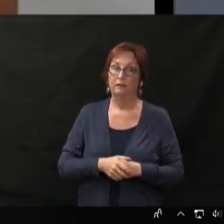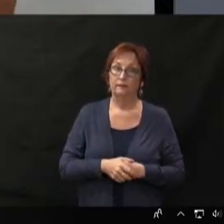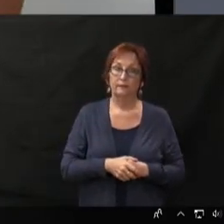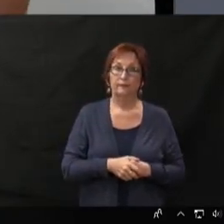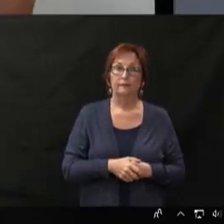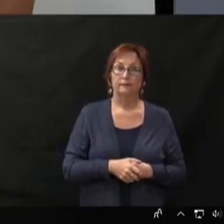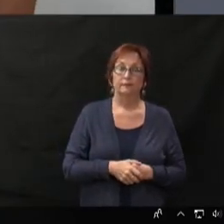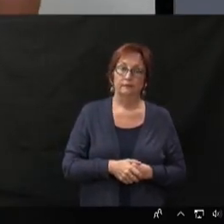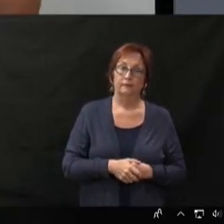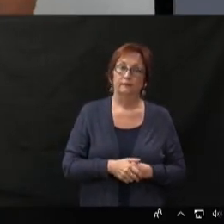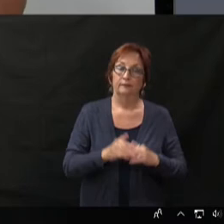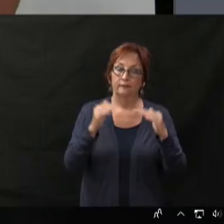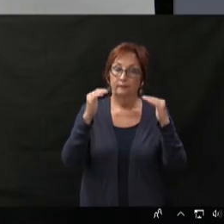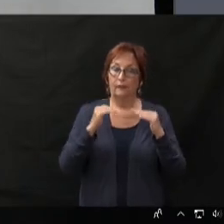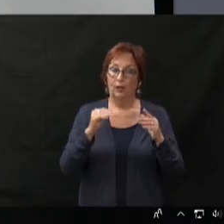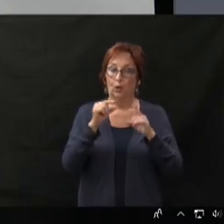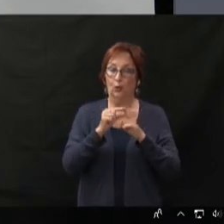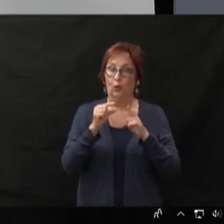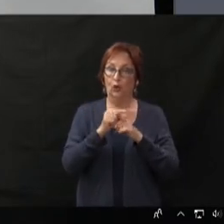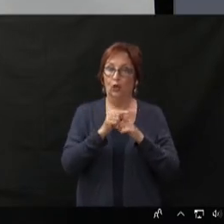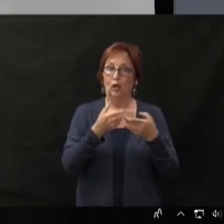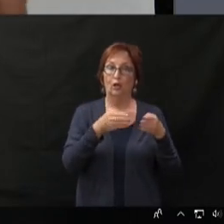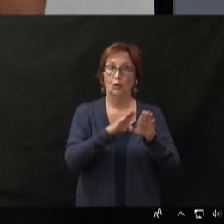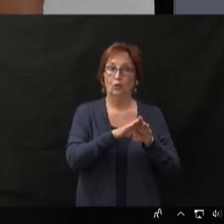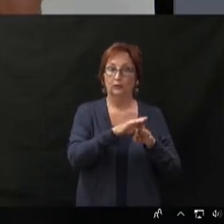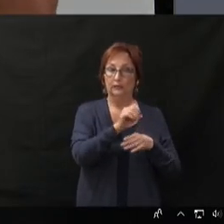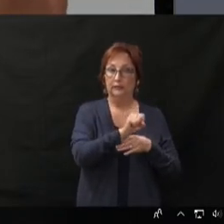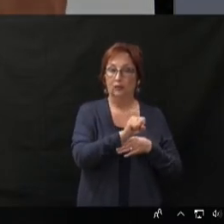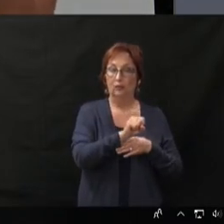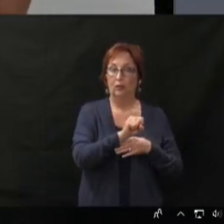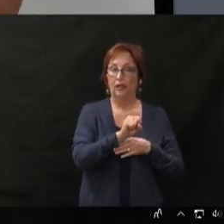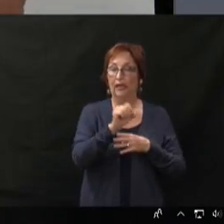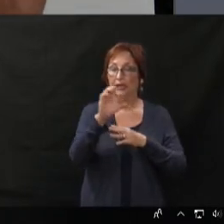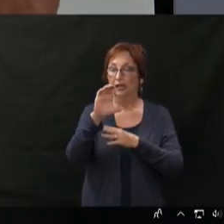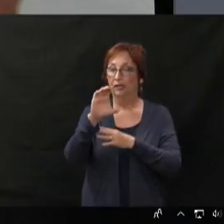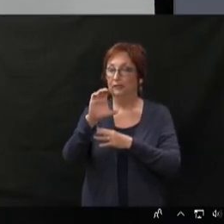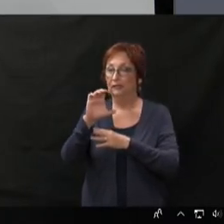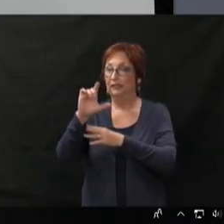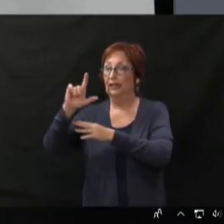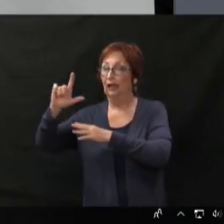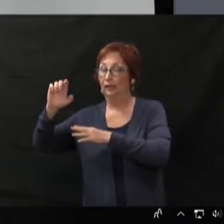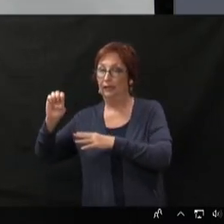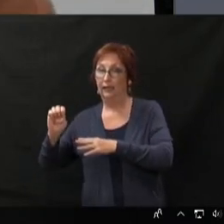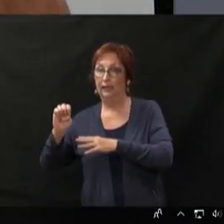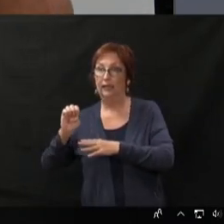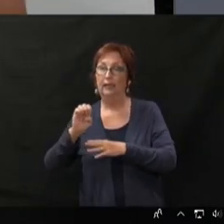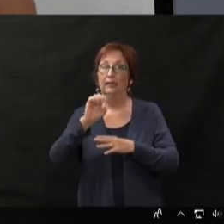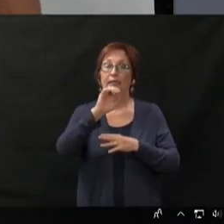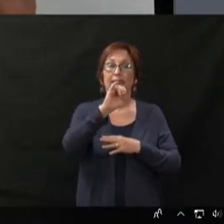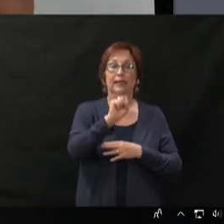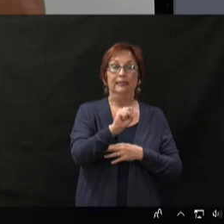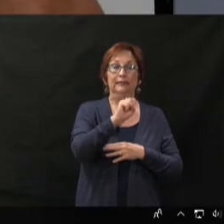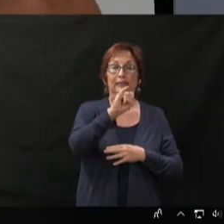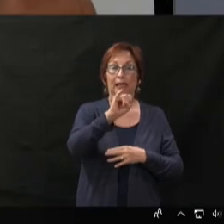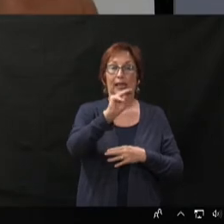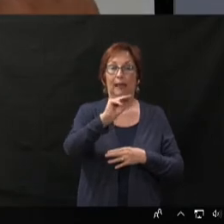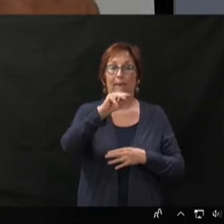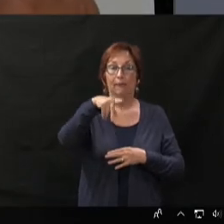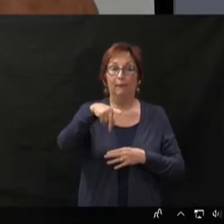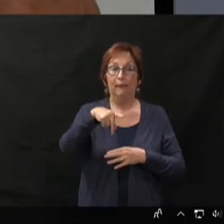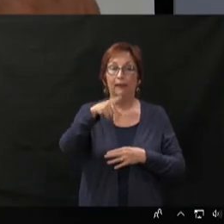And then I have a closed syllable and a consonant LE. This is pull, simple. Everybody, this